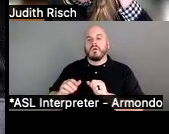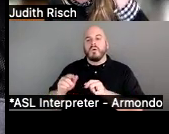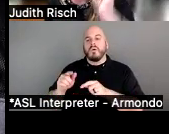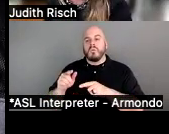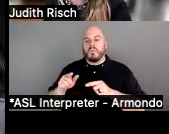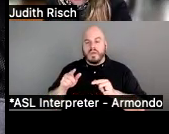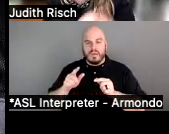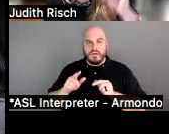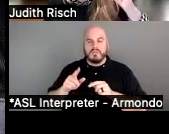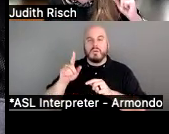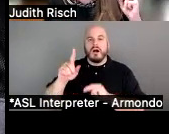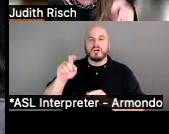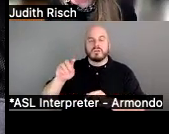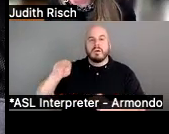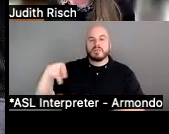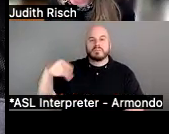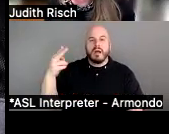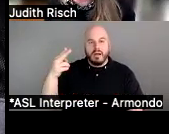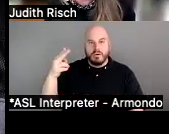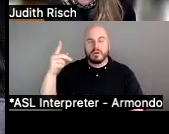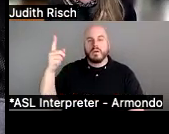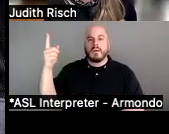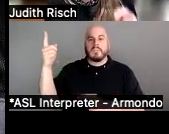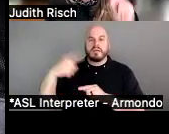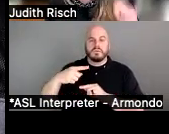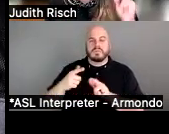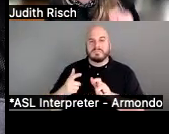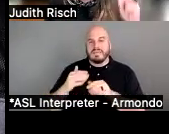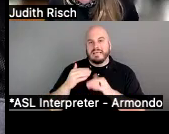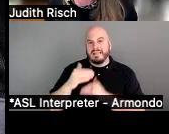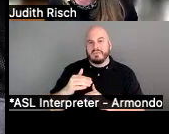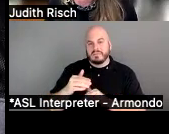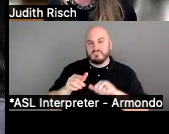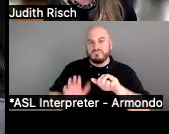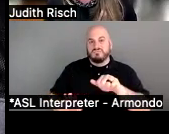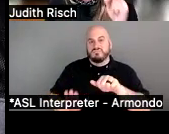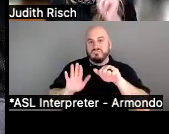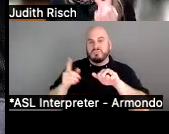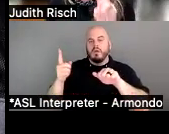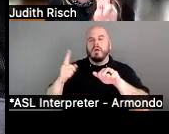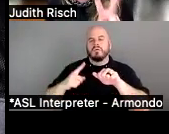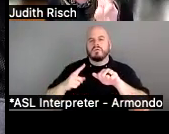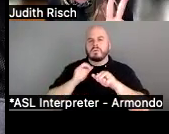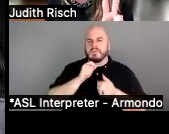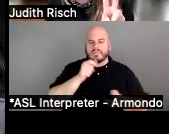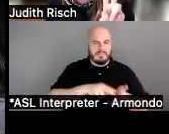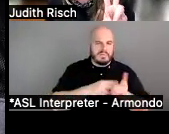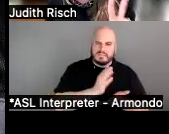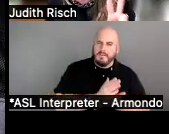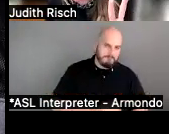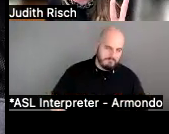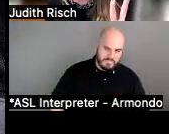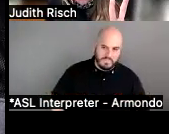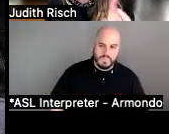going from 100 miles an hour to the speed limit. It doesn't mean we can stop, because there are two different scenarios I